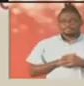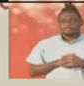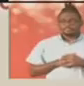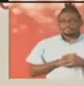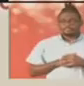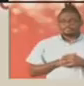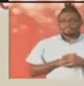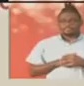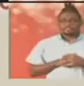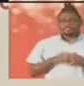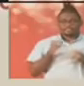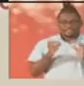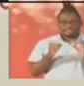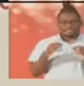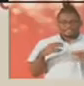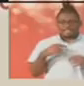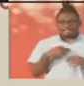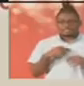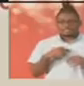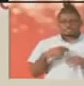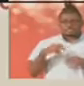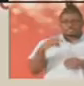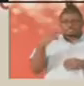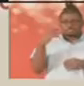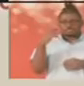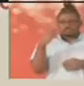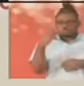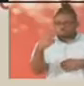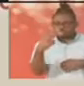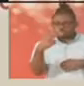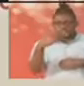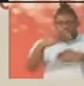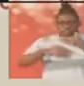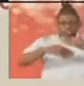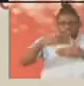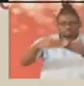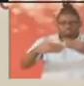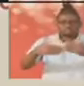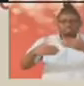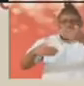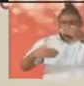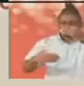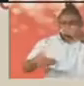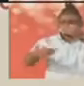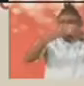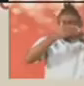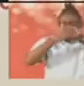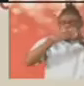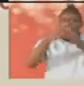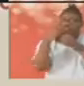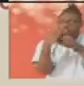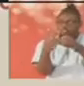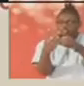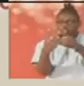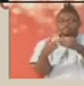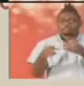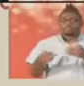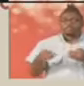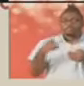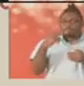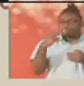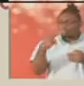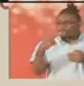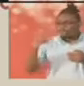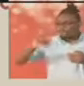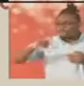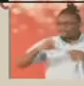have at least 2 layers. So the masks, of course, that will not be suitable would be those that are made from materials hard to breathe.